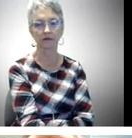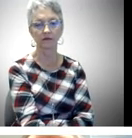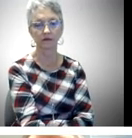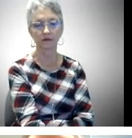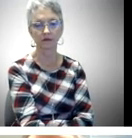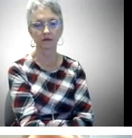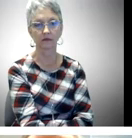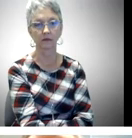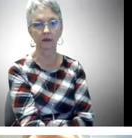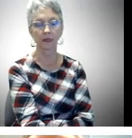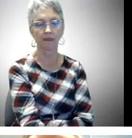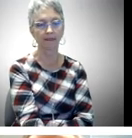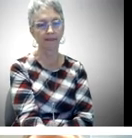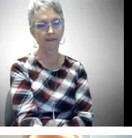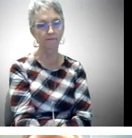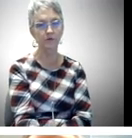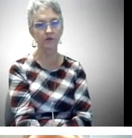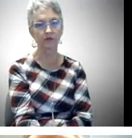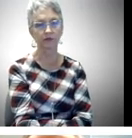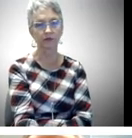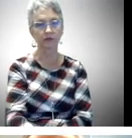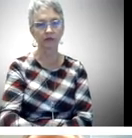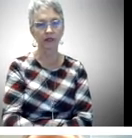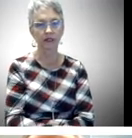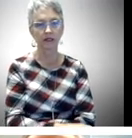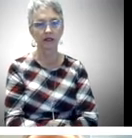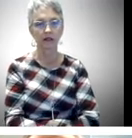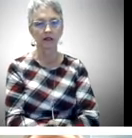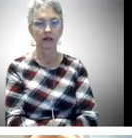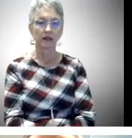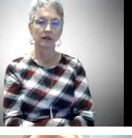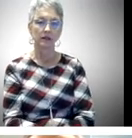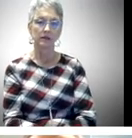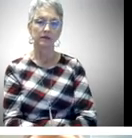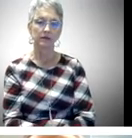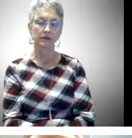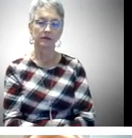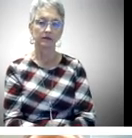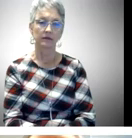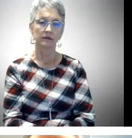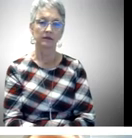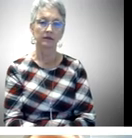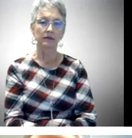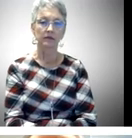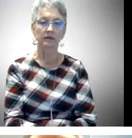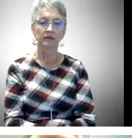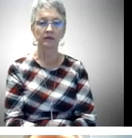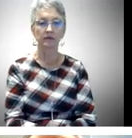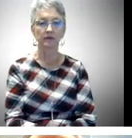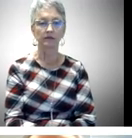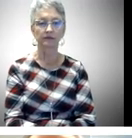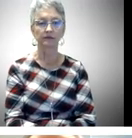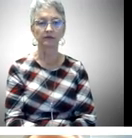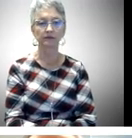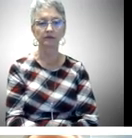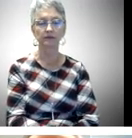in, with guardianship reform, it all started because there were a group of parents who were